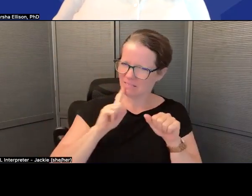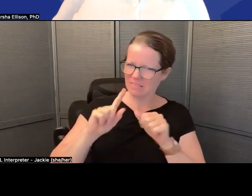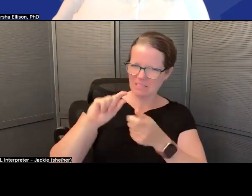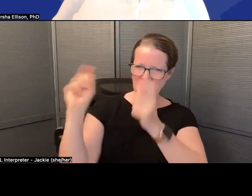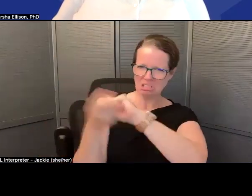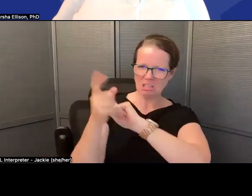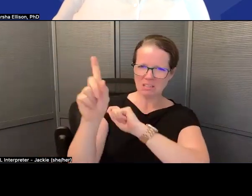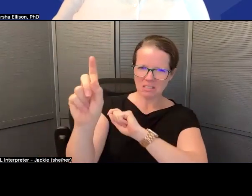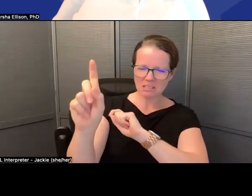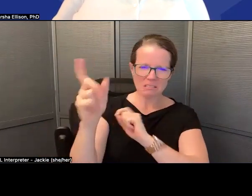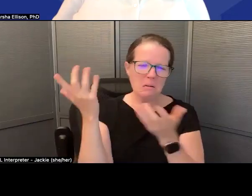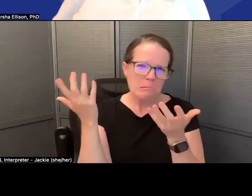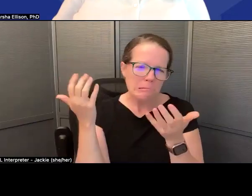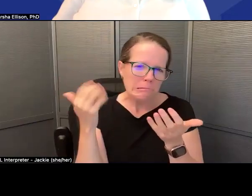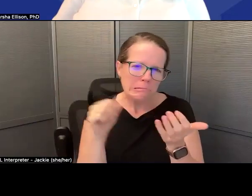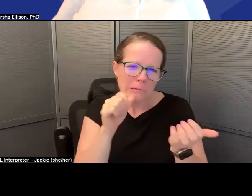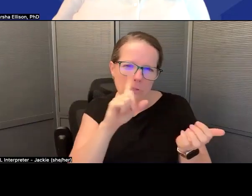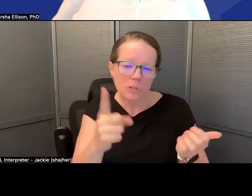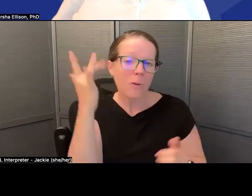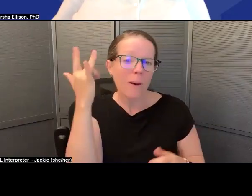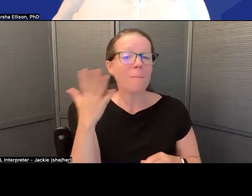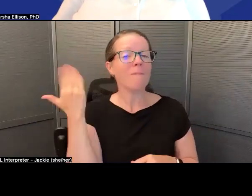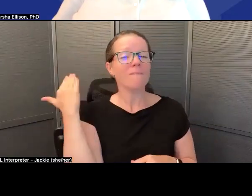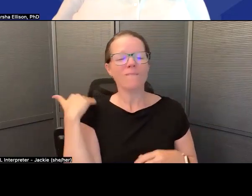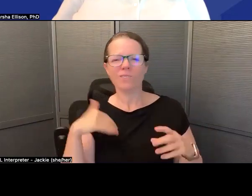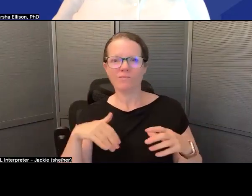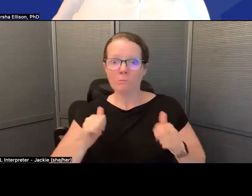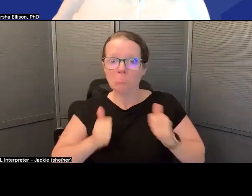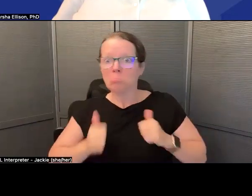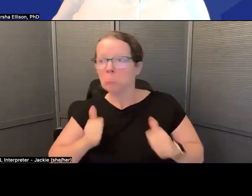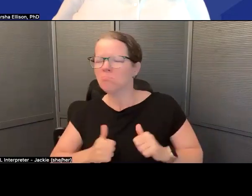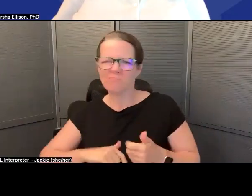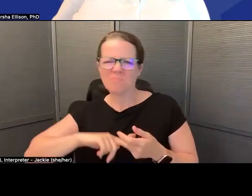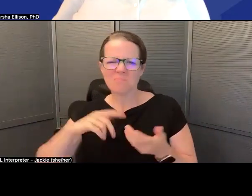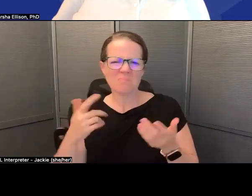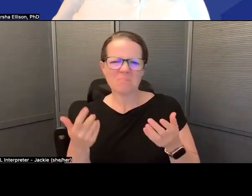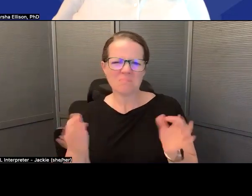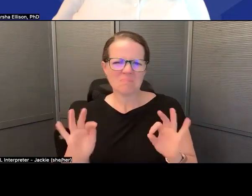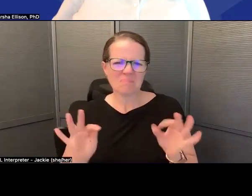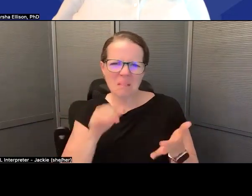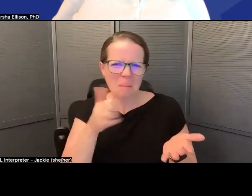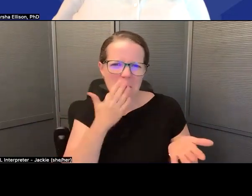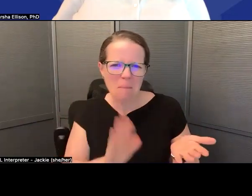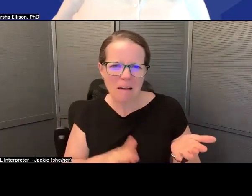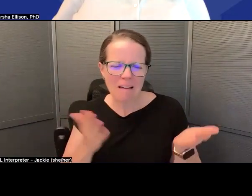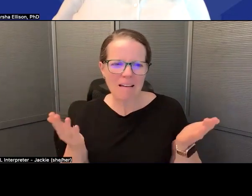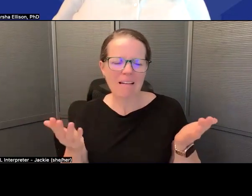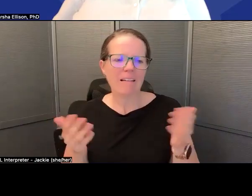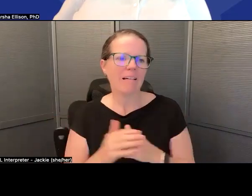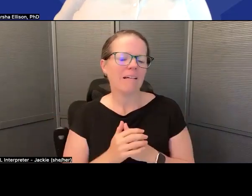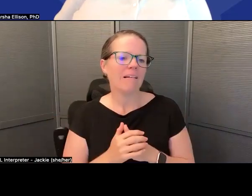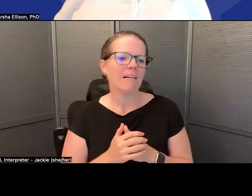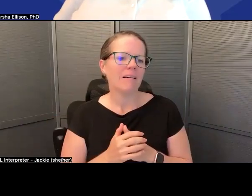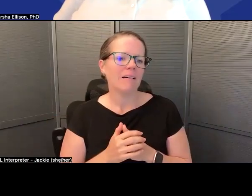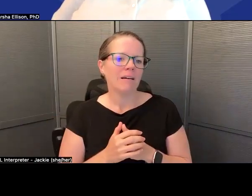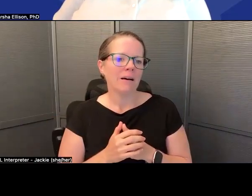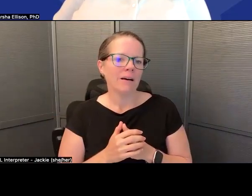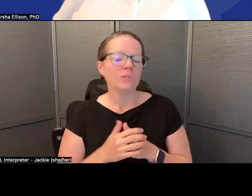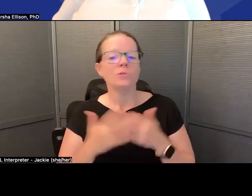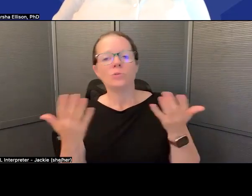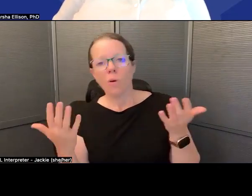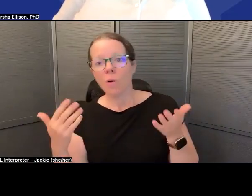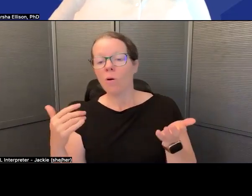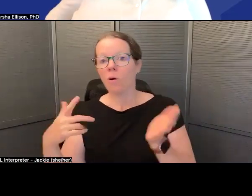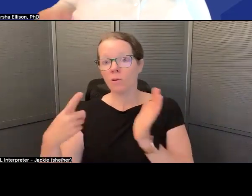that much aggression in the units to begin with, and sometimes whether the improvements that they saw